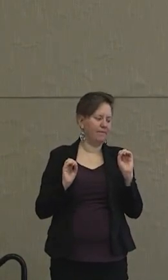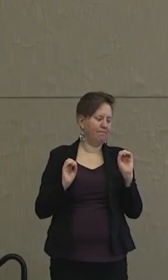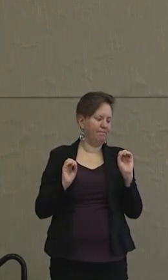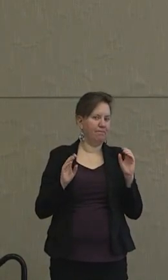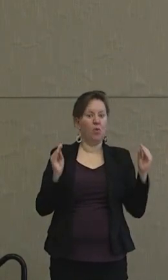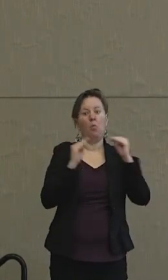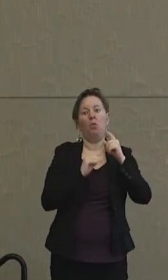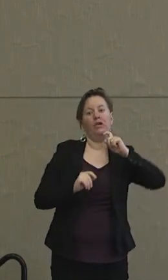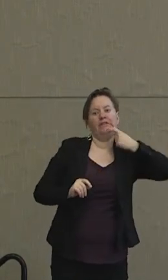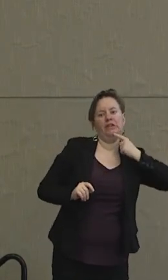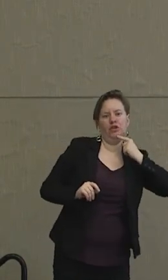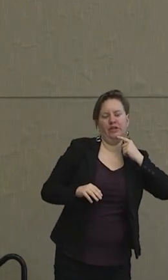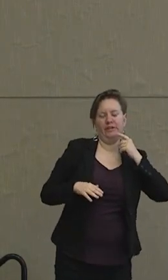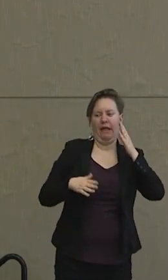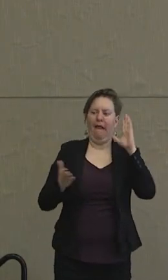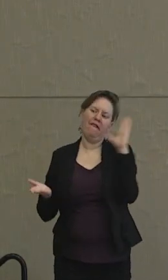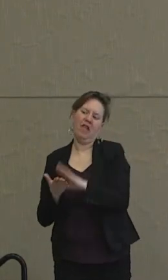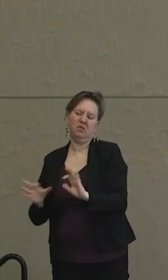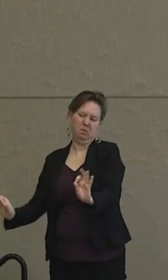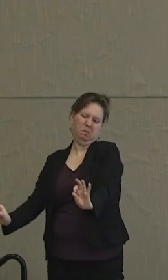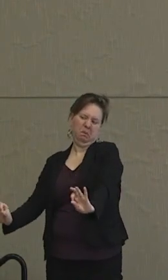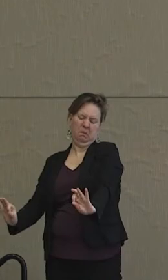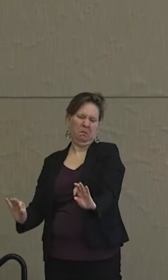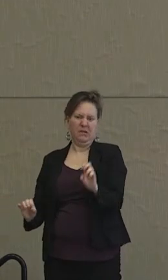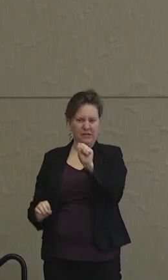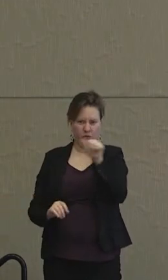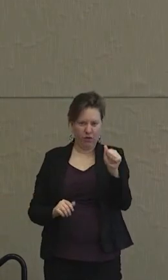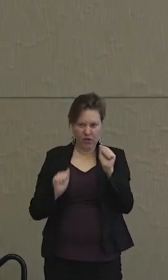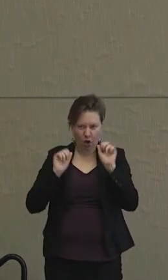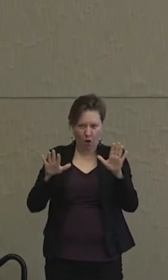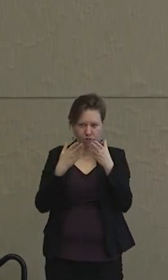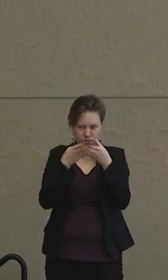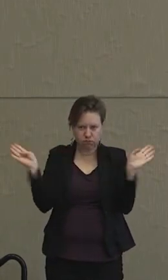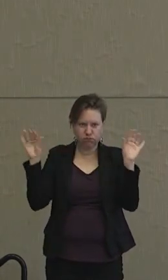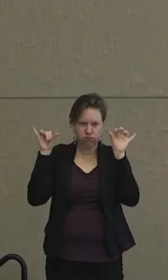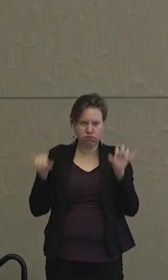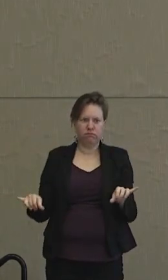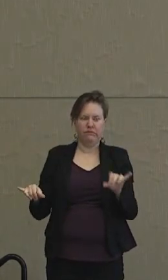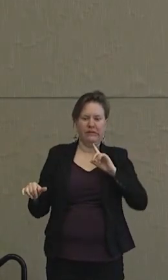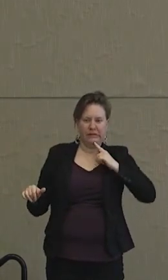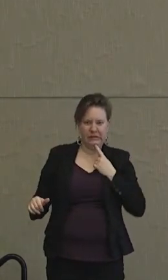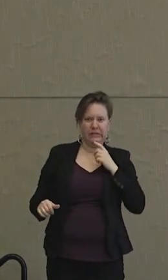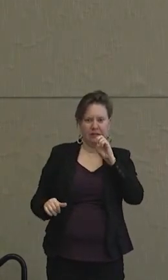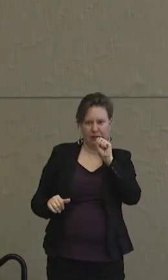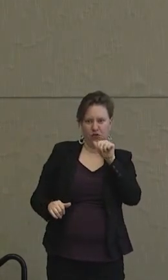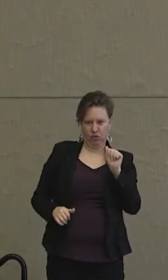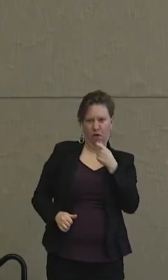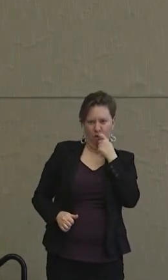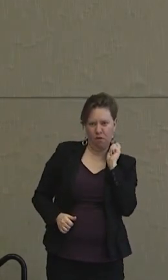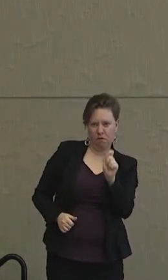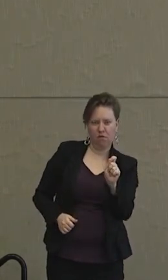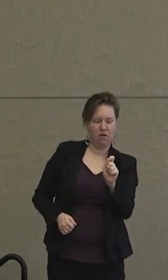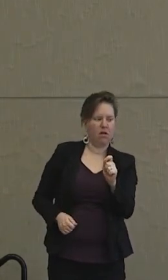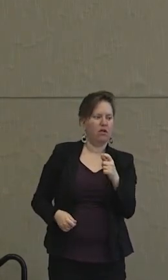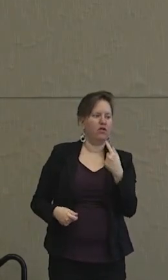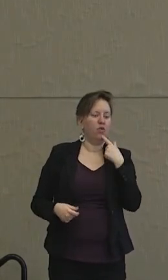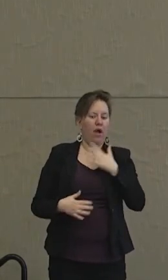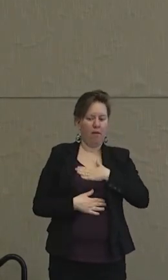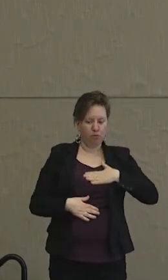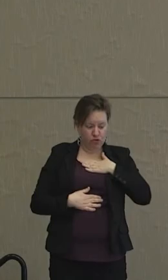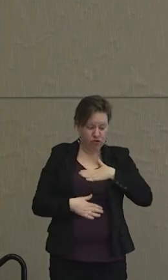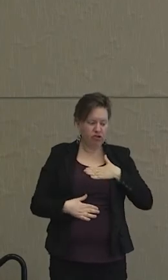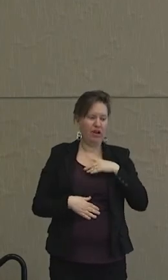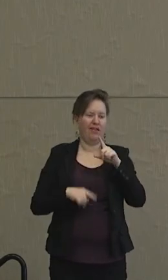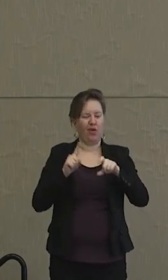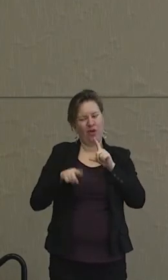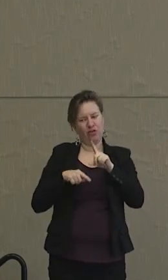as more serious sexual assault and less serious sexual assault. When it happens to you, it is very serious, right? Mm-hmm. And so I appreciate the questions we